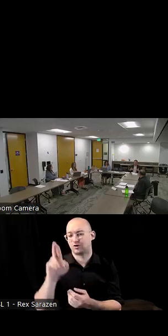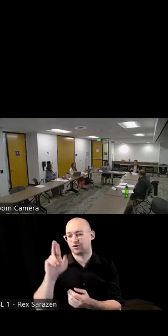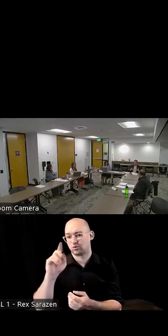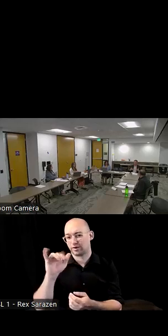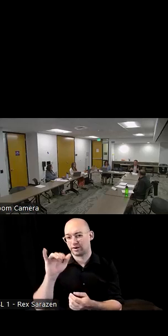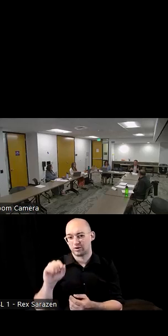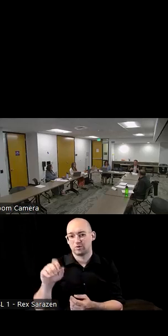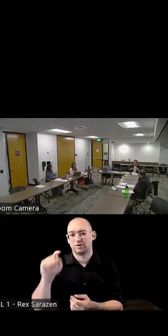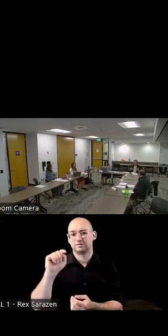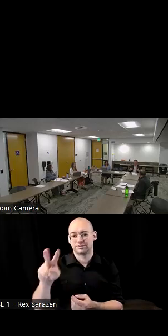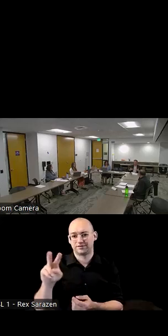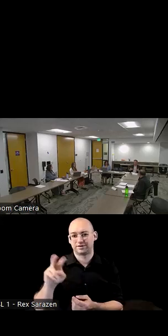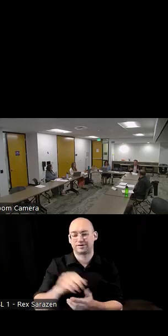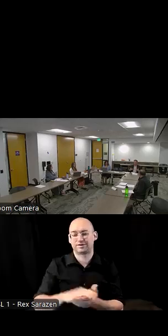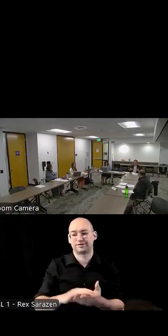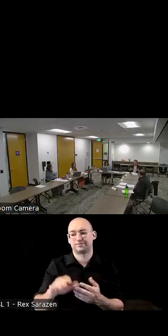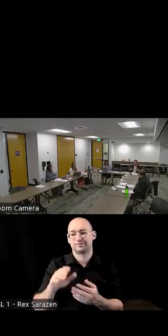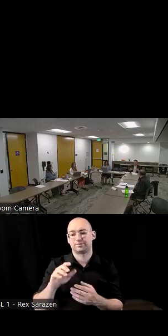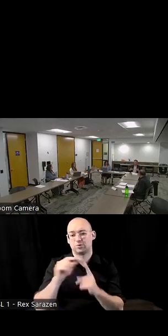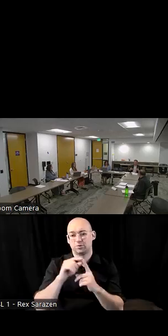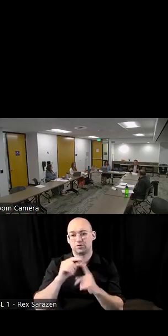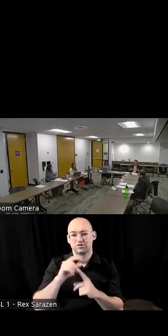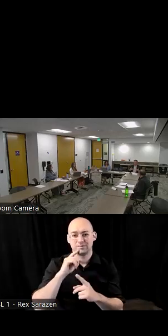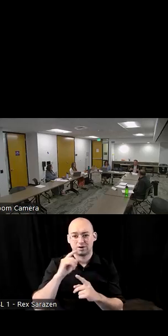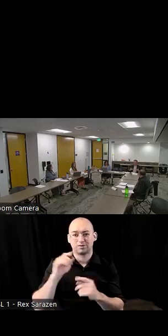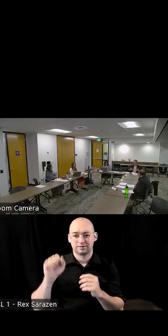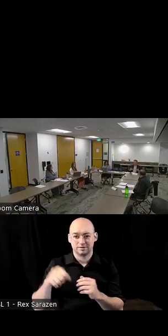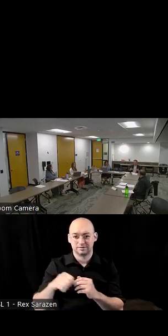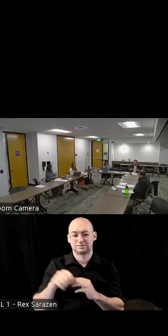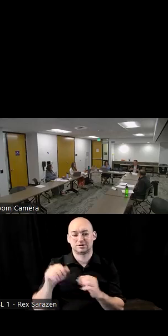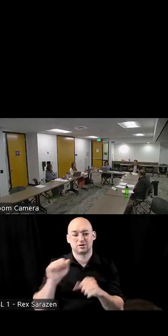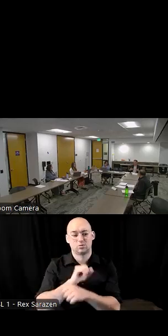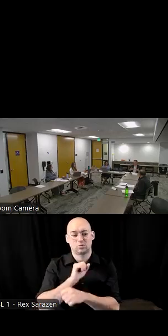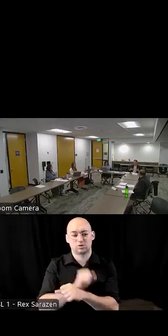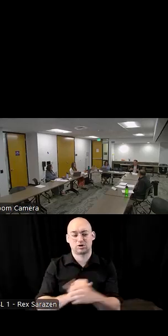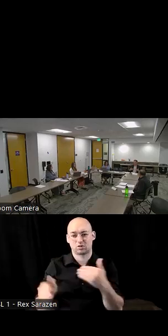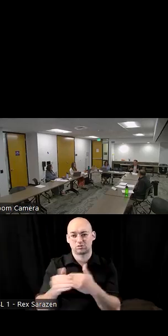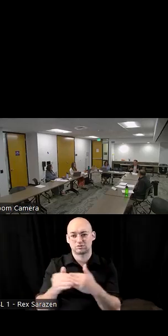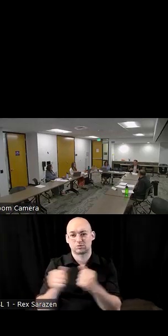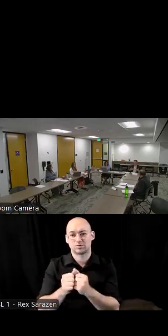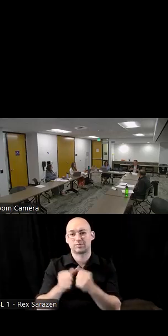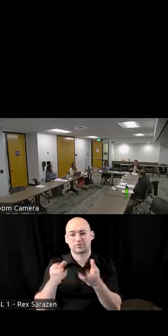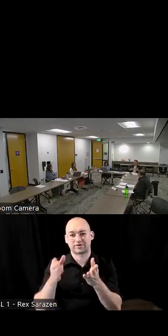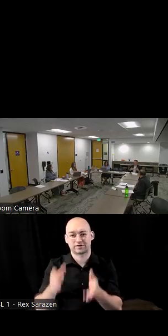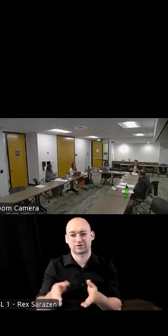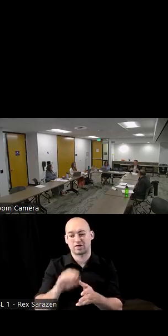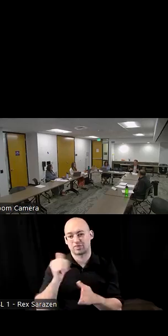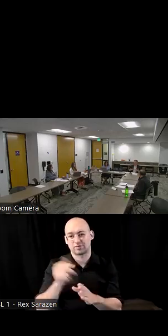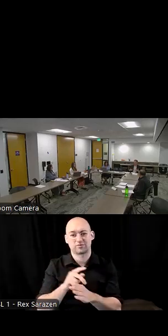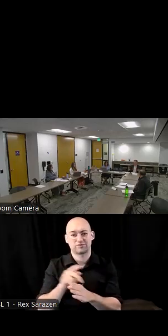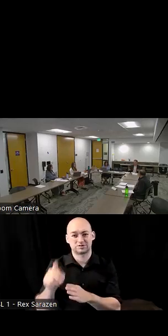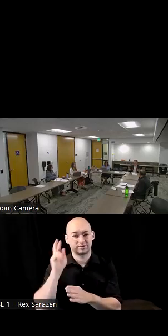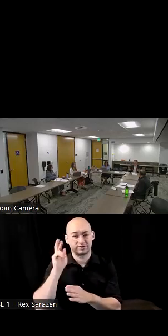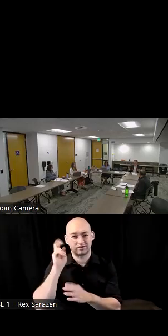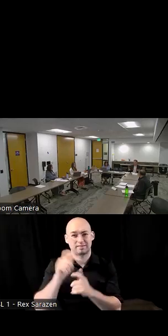TV ads, get some word of mouth going, but also working closely with providers and other professionals. Right now, we hear a lot of